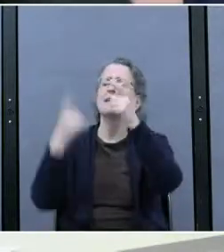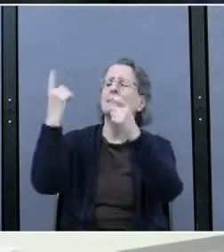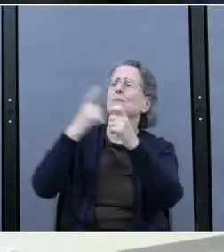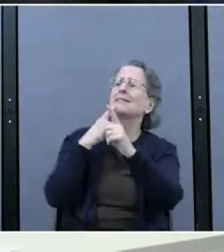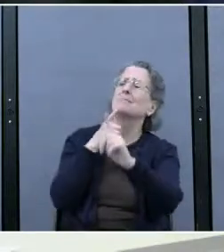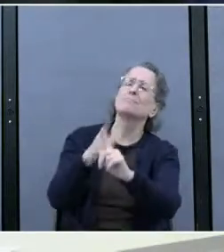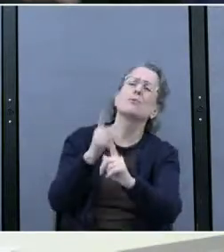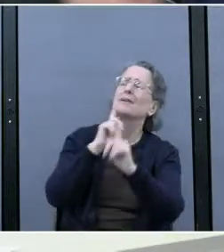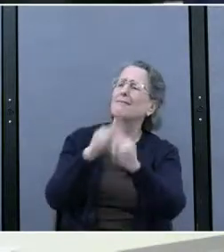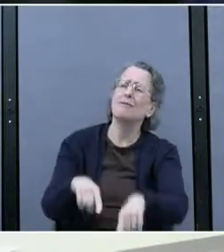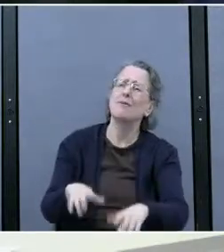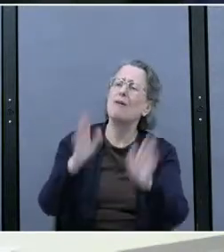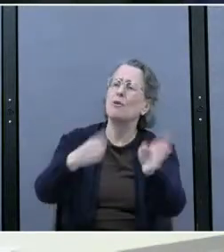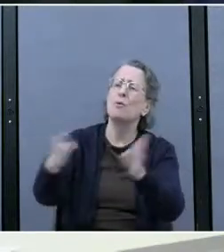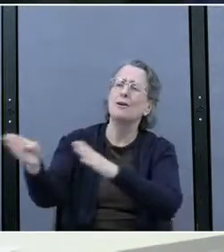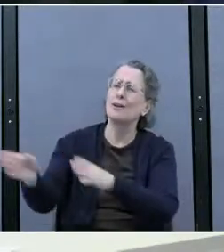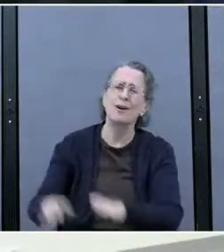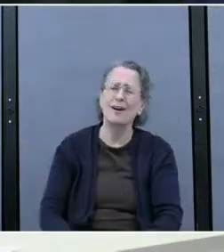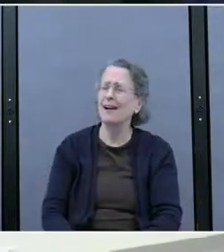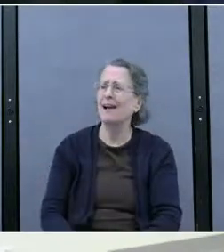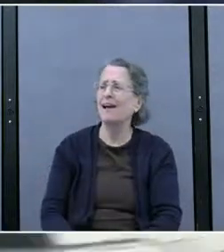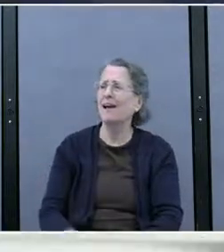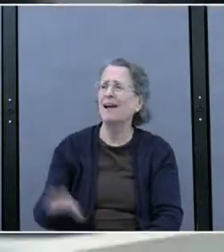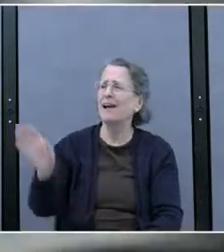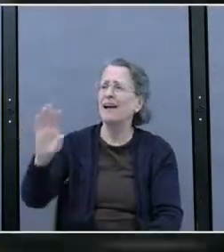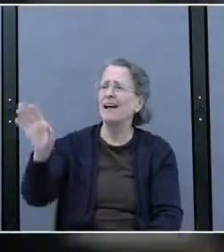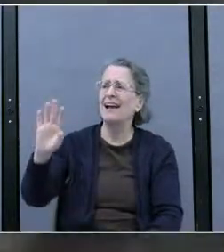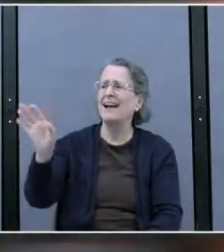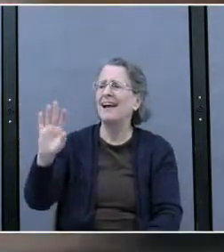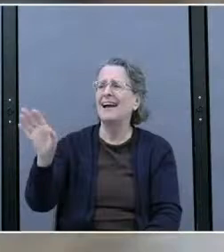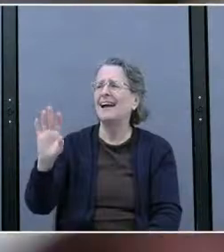FY26 and future budgets. Tom, yeah. Yes, actually, it's